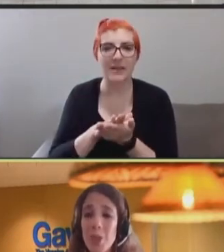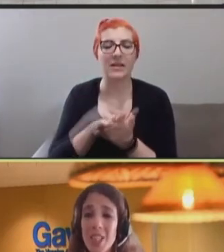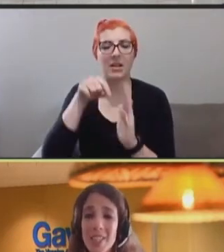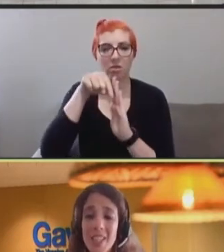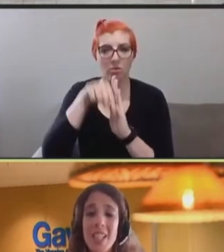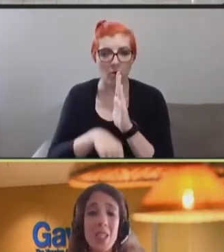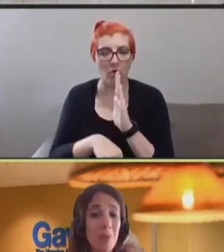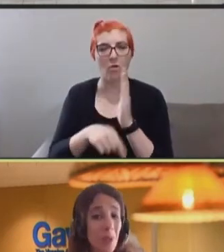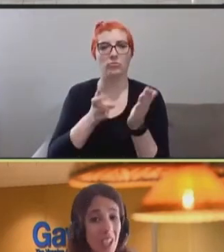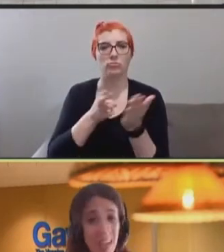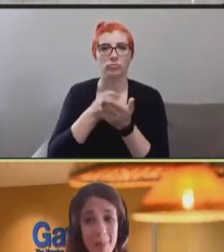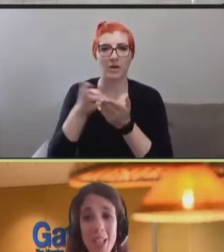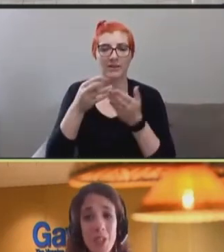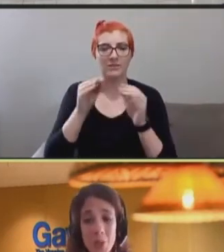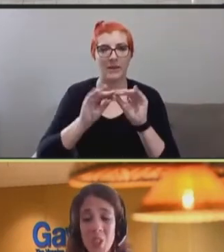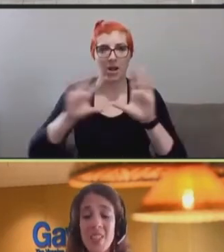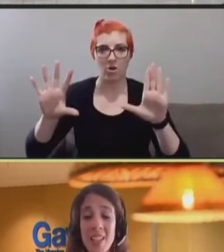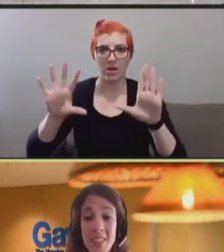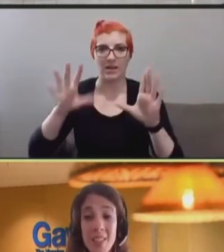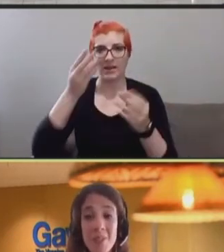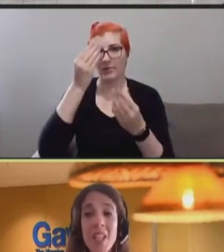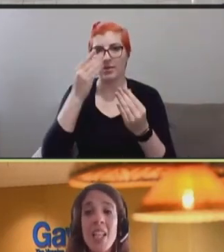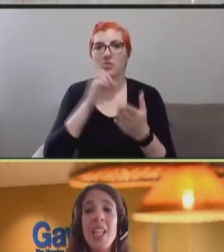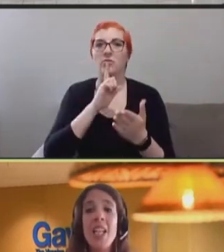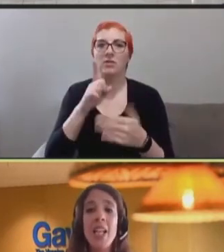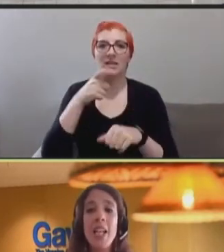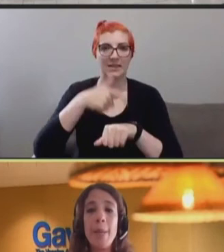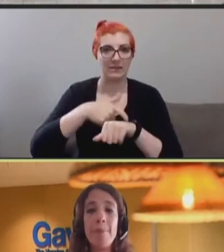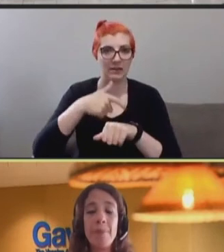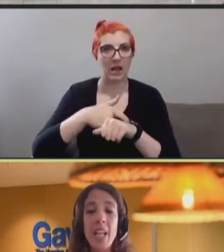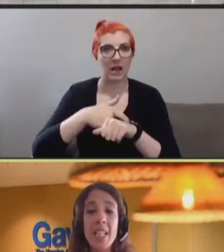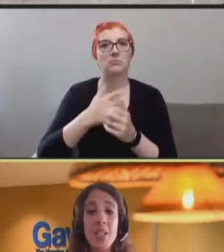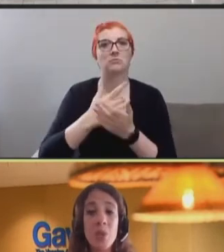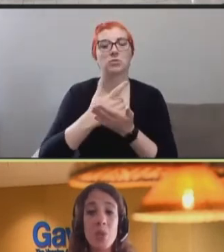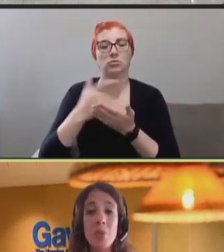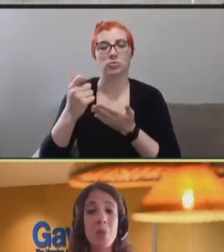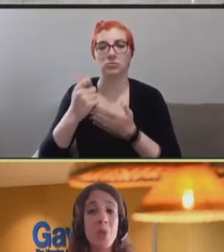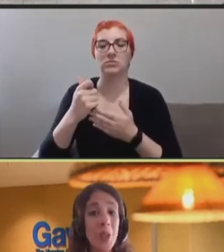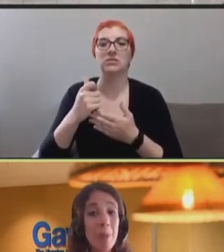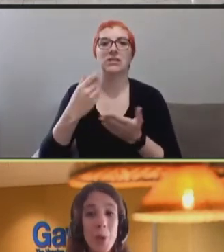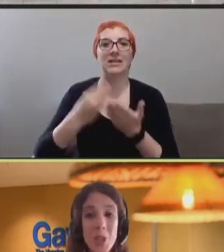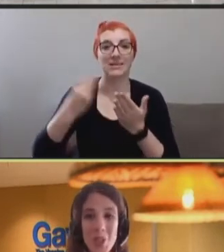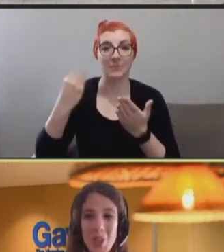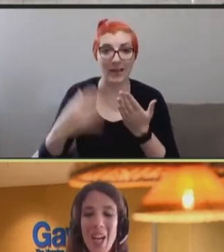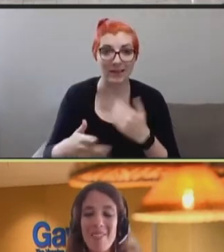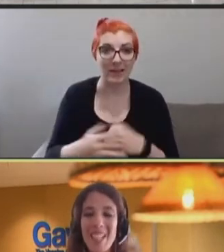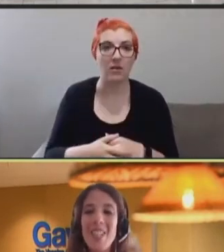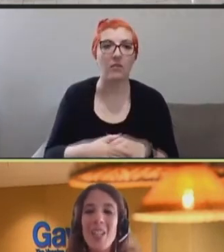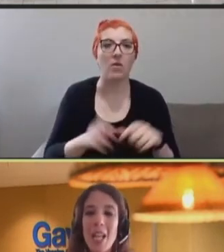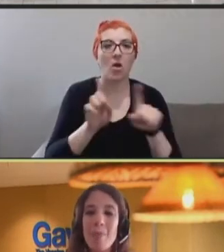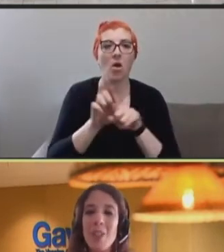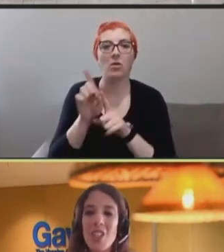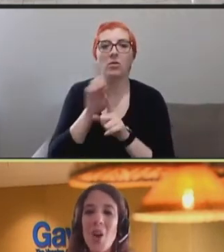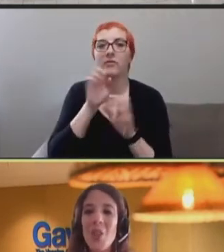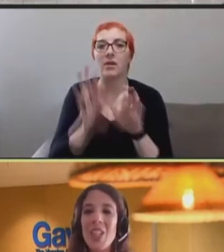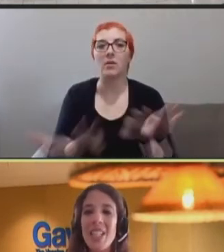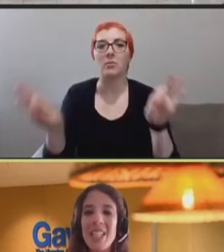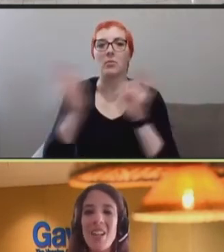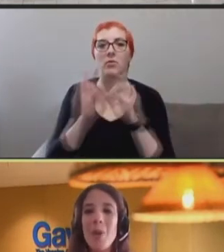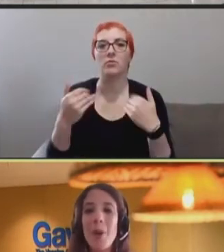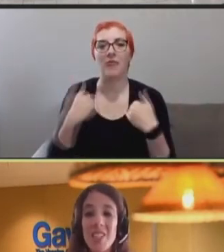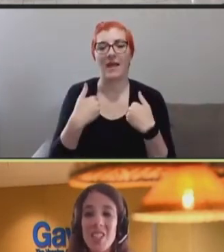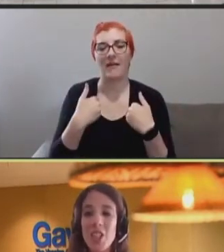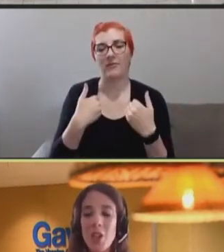evaluation process is very time and resource intensive. It is also very important to have clear alignment on